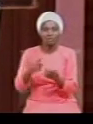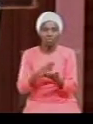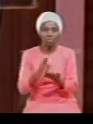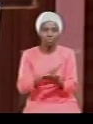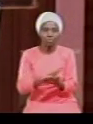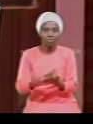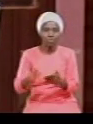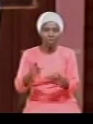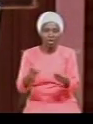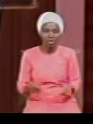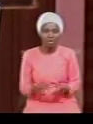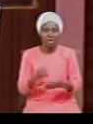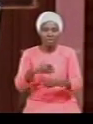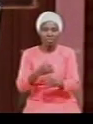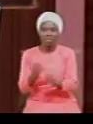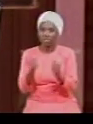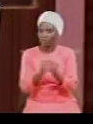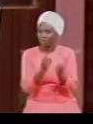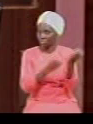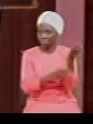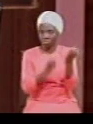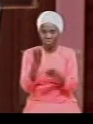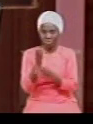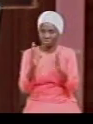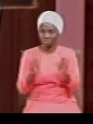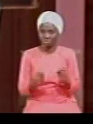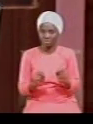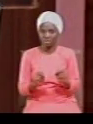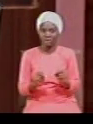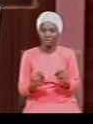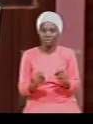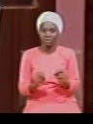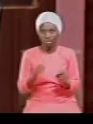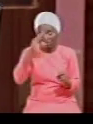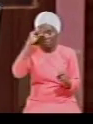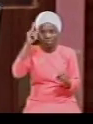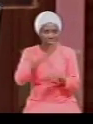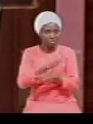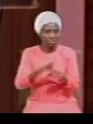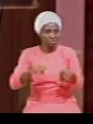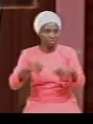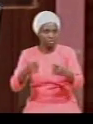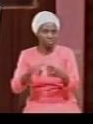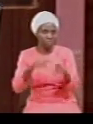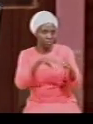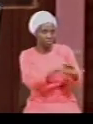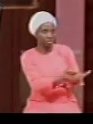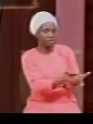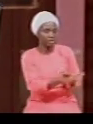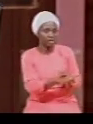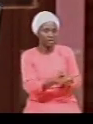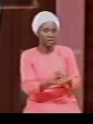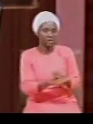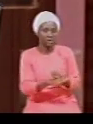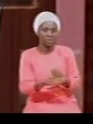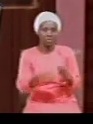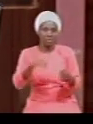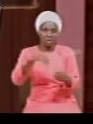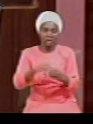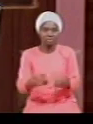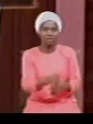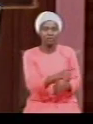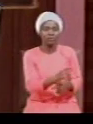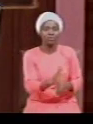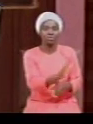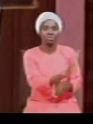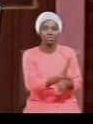places made with hands. He didn't go to enter in those their synagogues